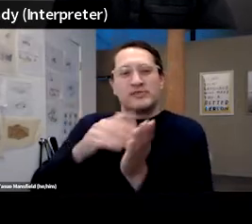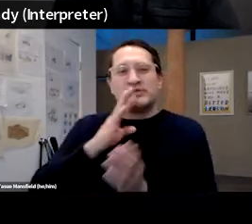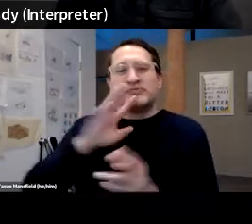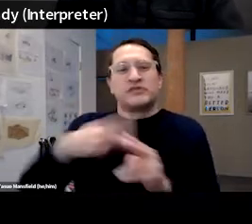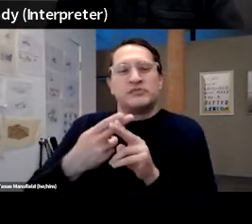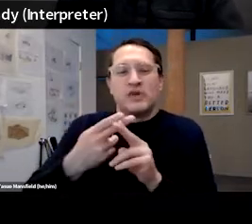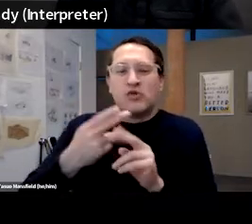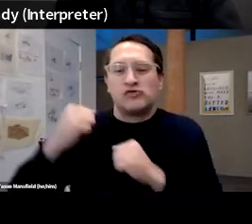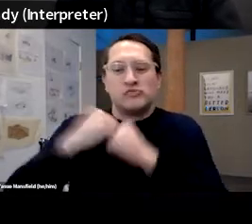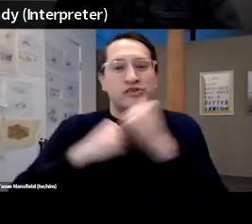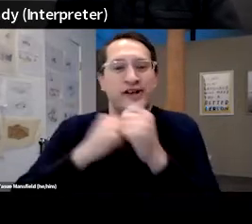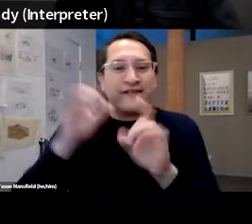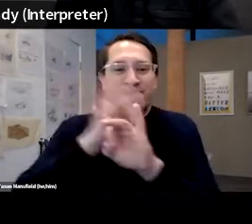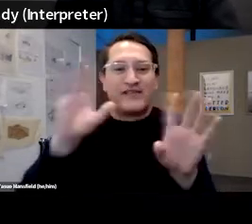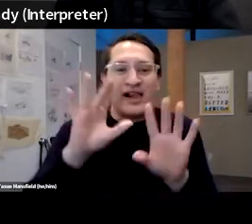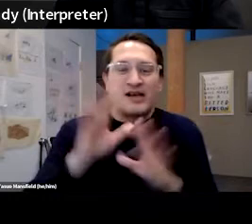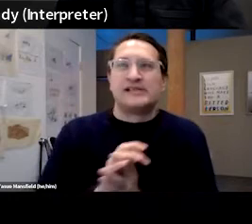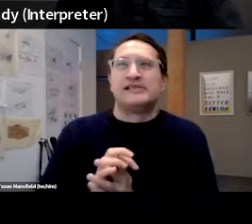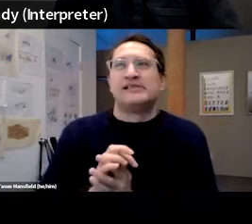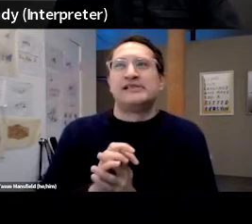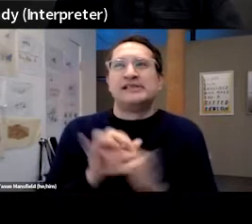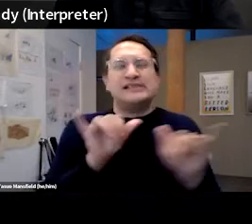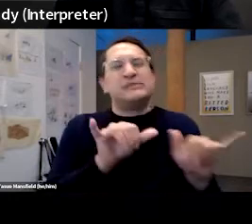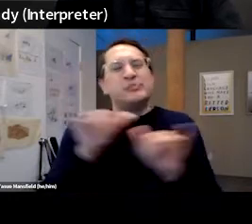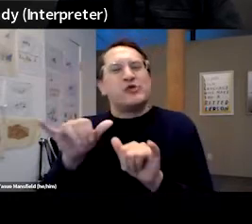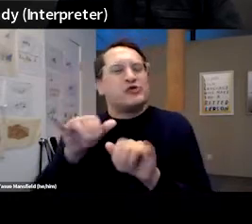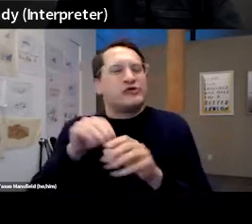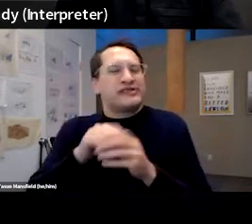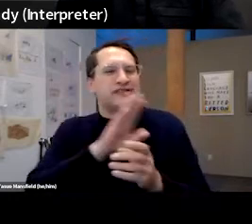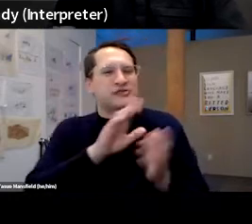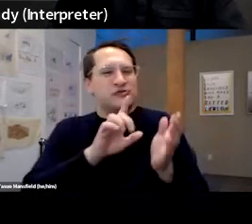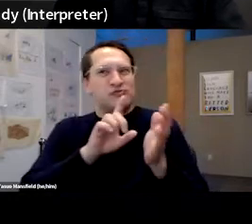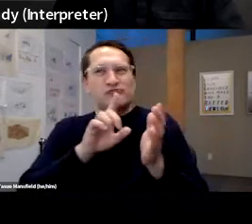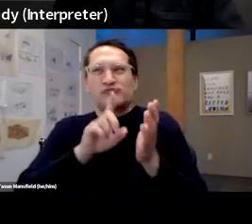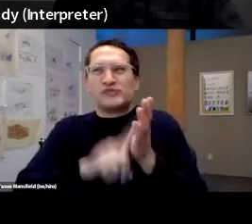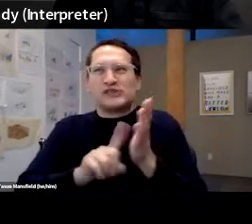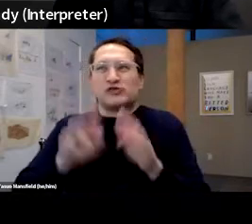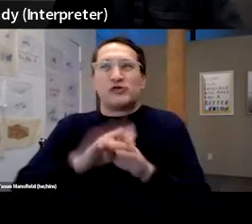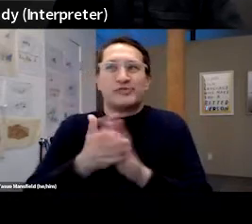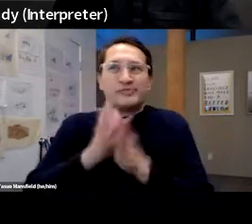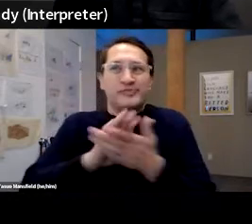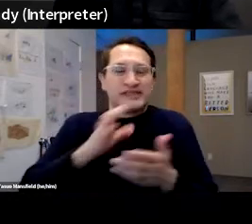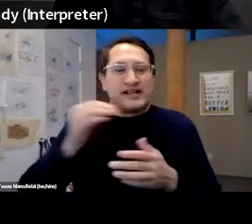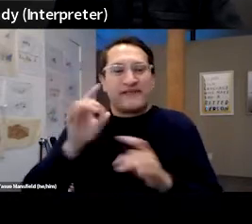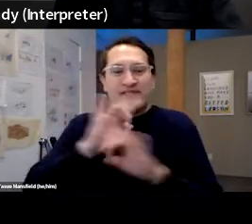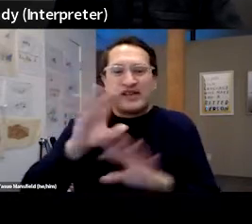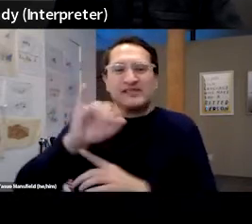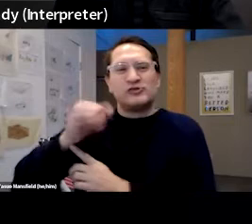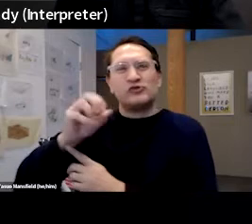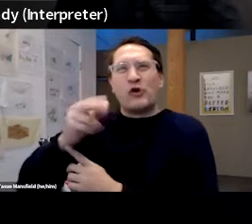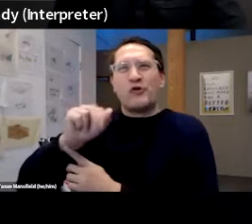Paul Farmer often would speak about structural violence. Similarly, in his research